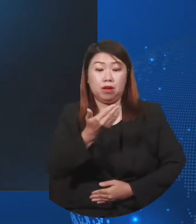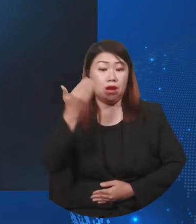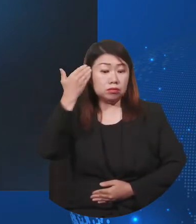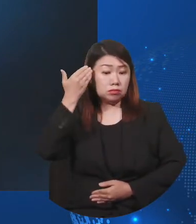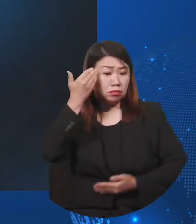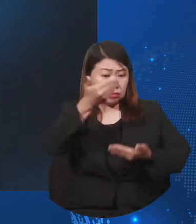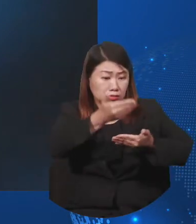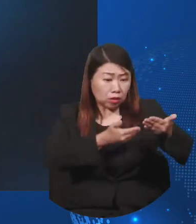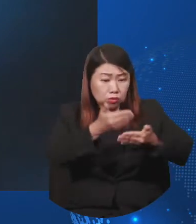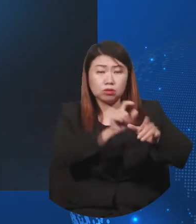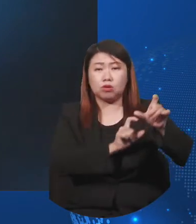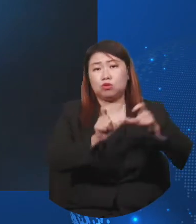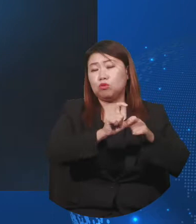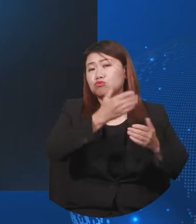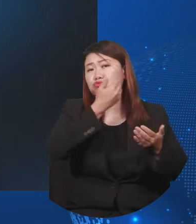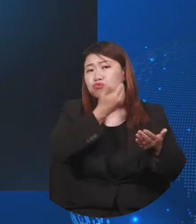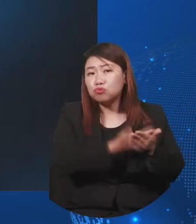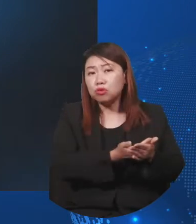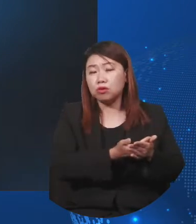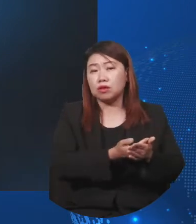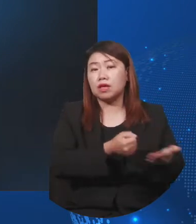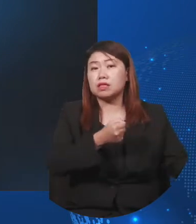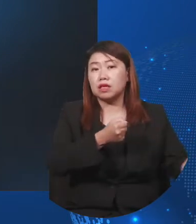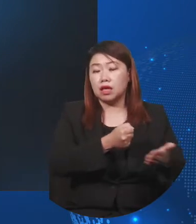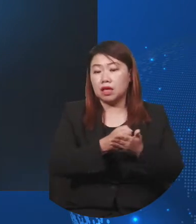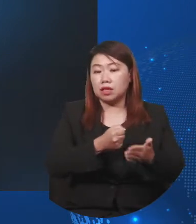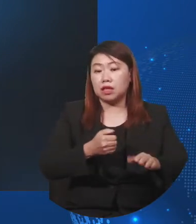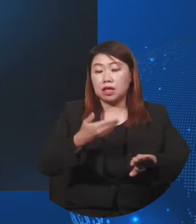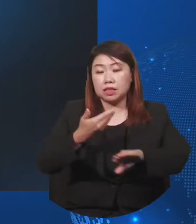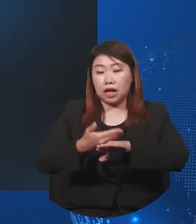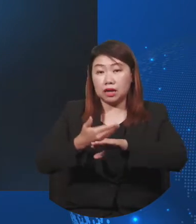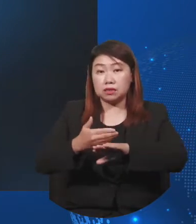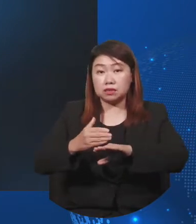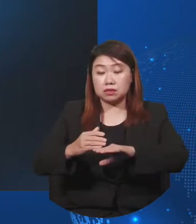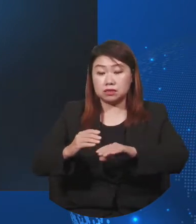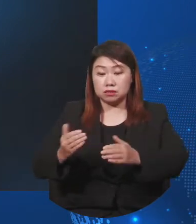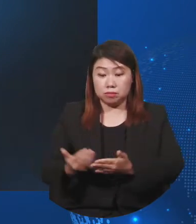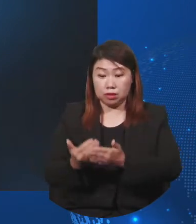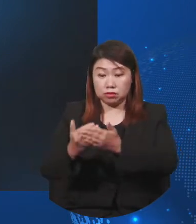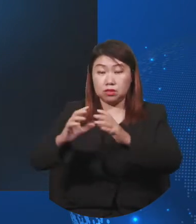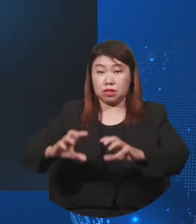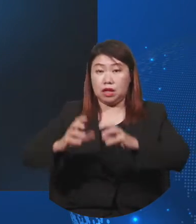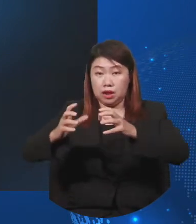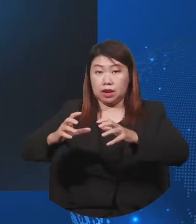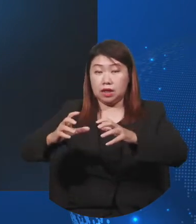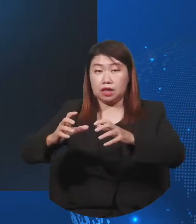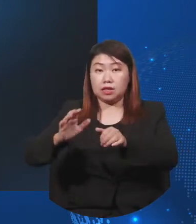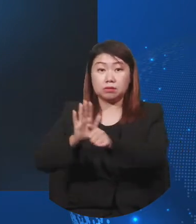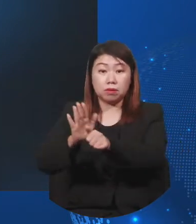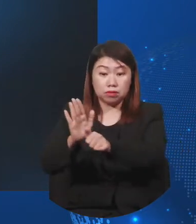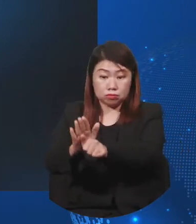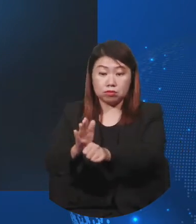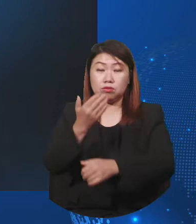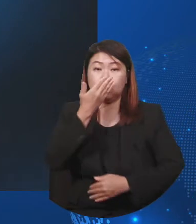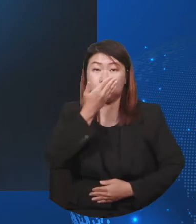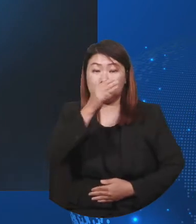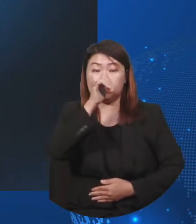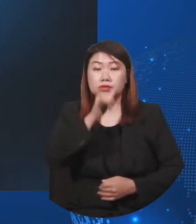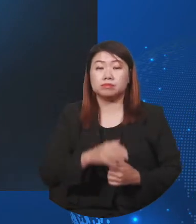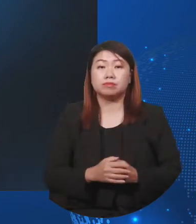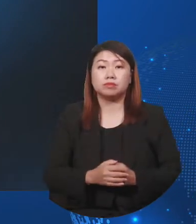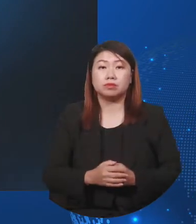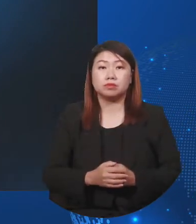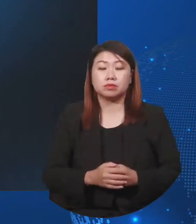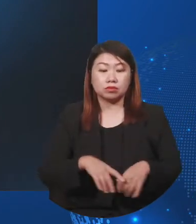of economic transformation in other developing countries. And the second area we can be most impactful is